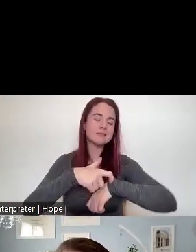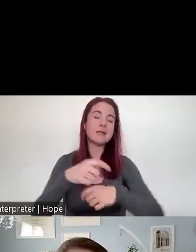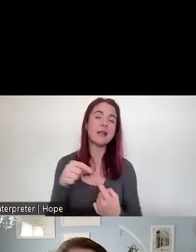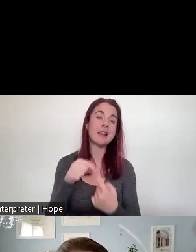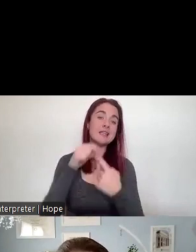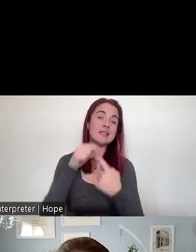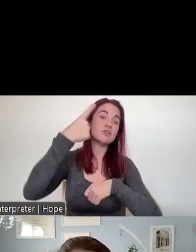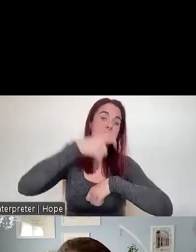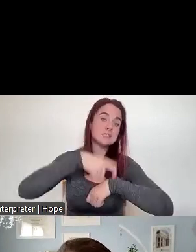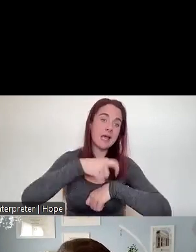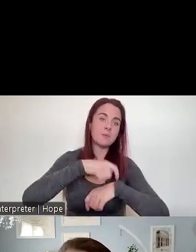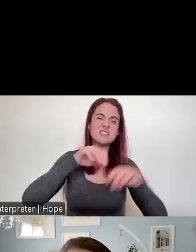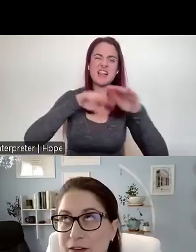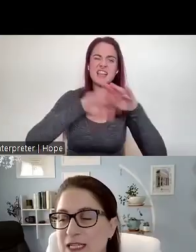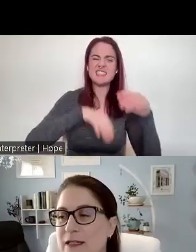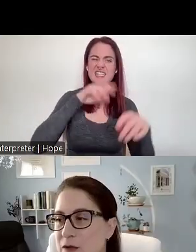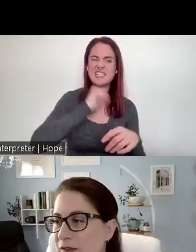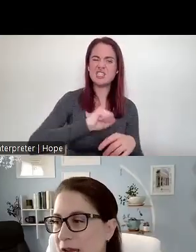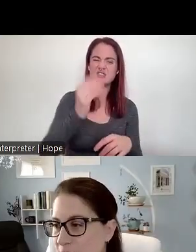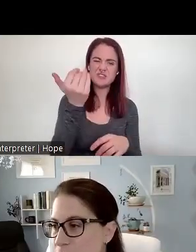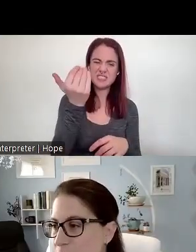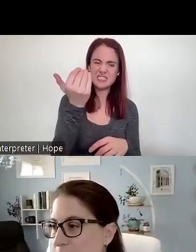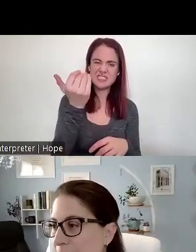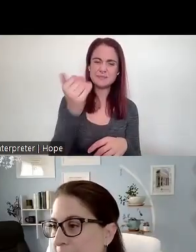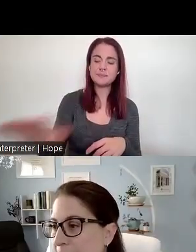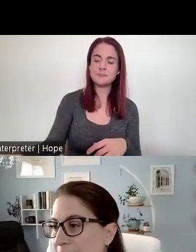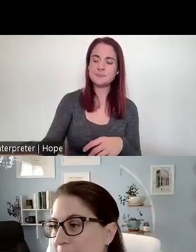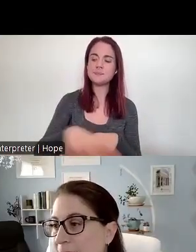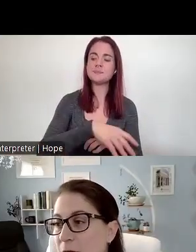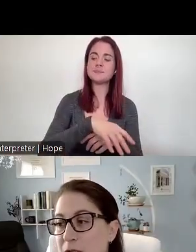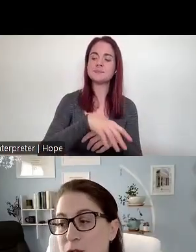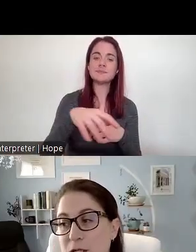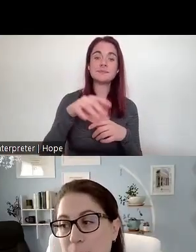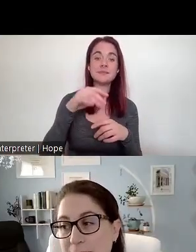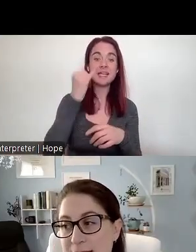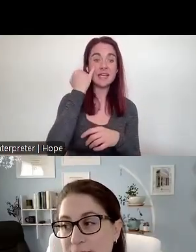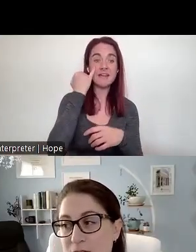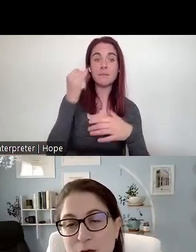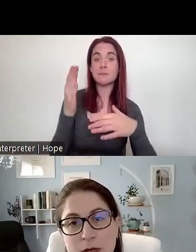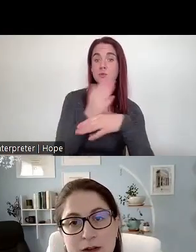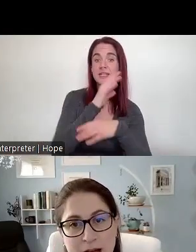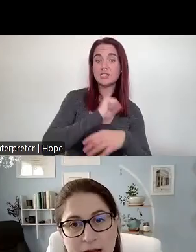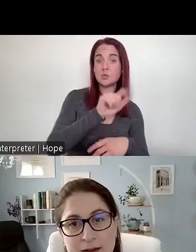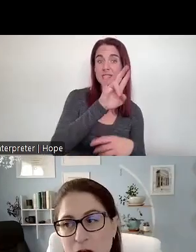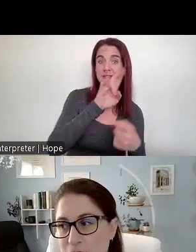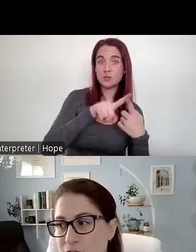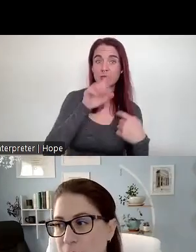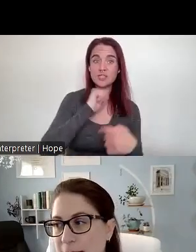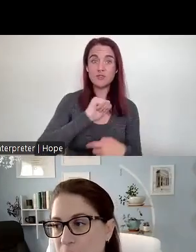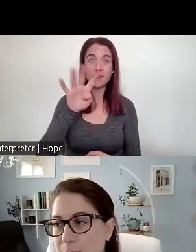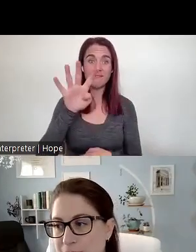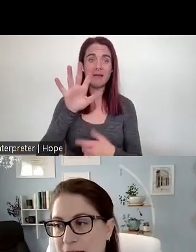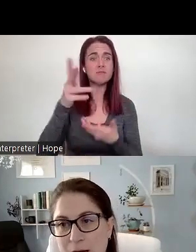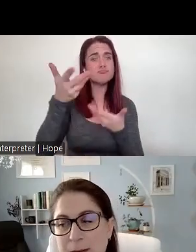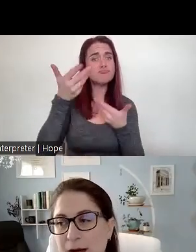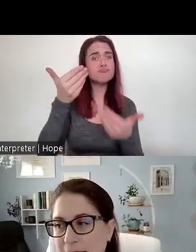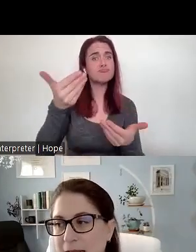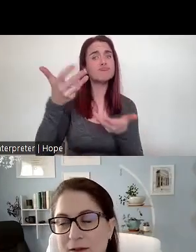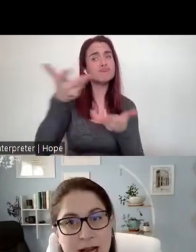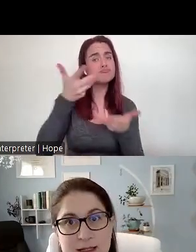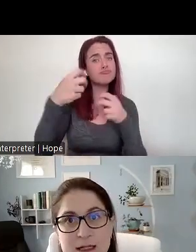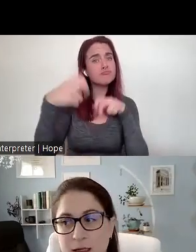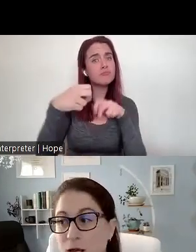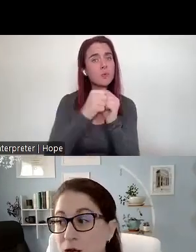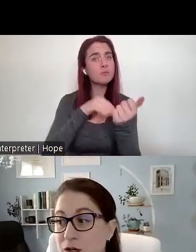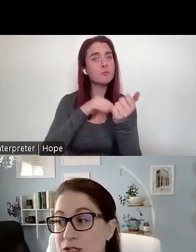was at less than 15 years of age. And if you're between 27 to 45, talk to your medical provider about